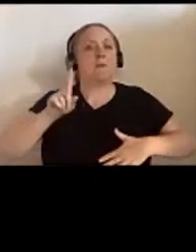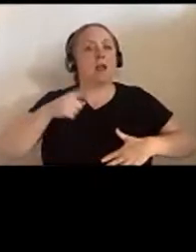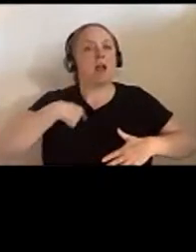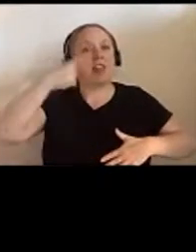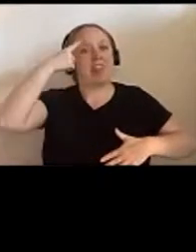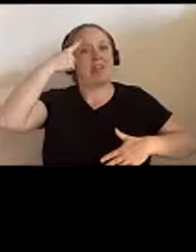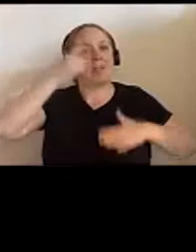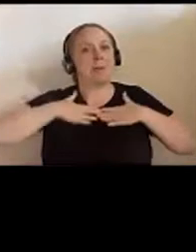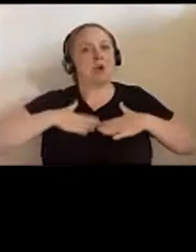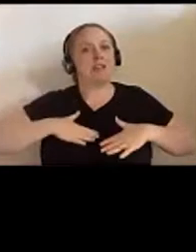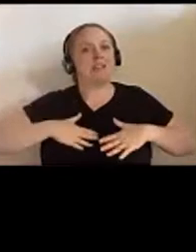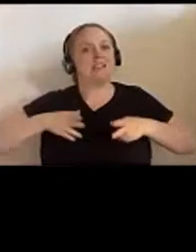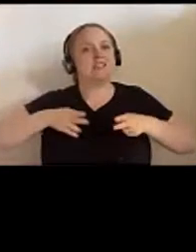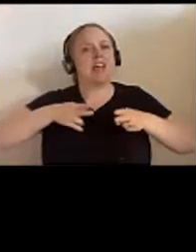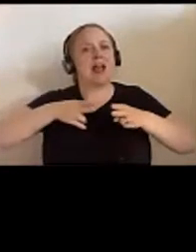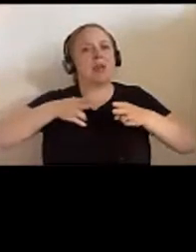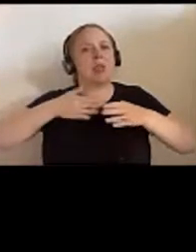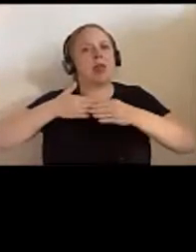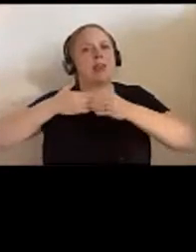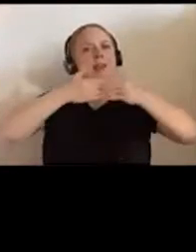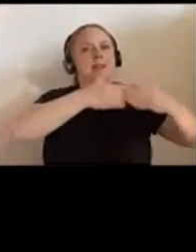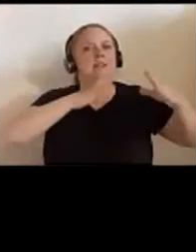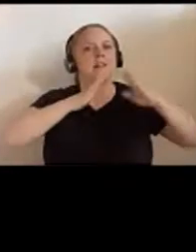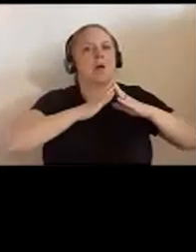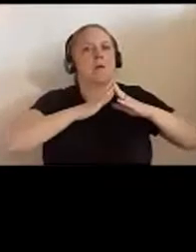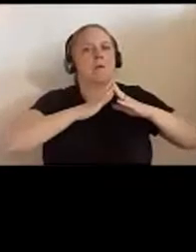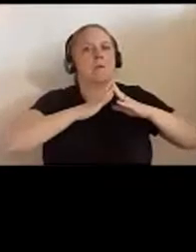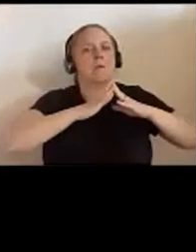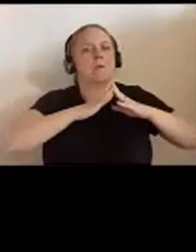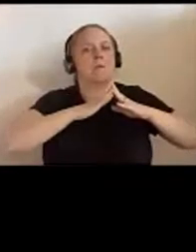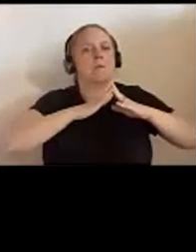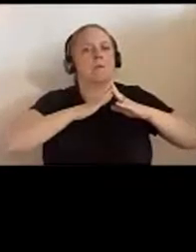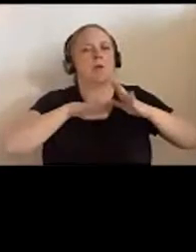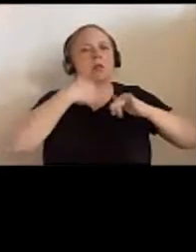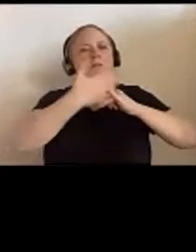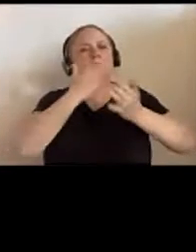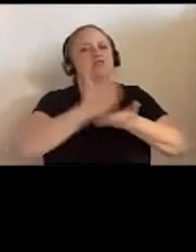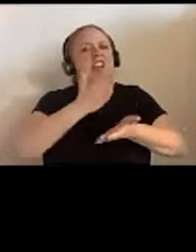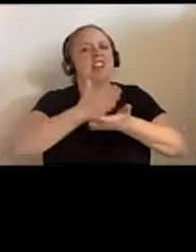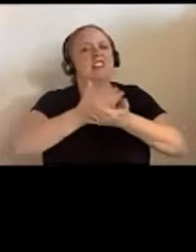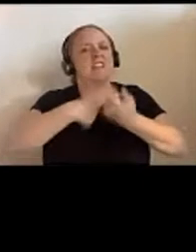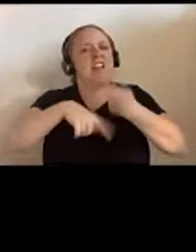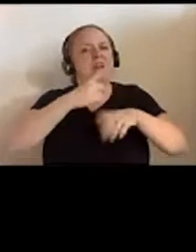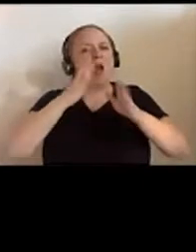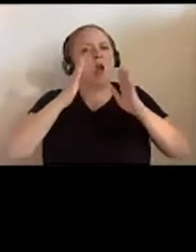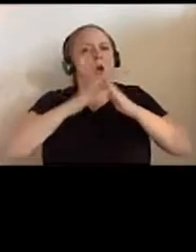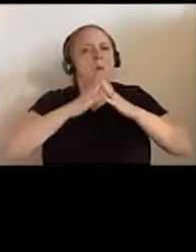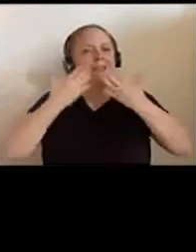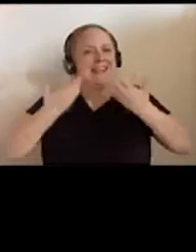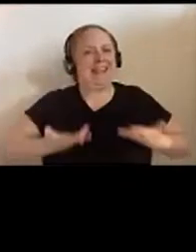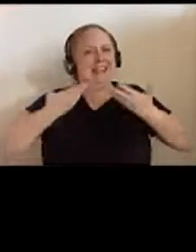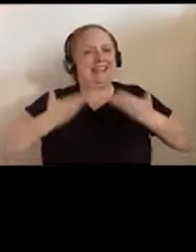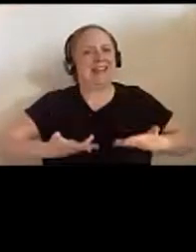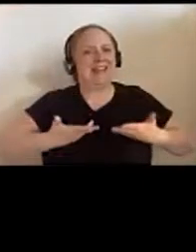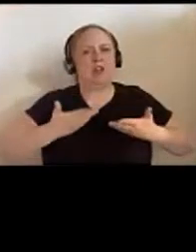more a channel that leads us home. Ultimate reality is our home. It is here and now, and not in some